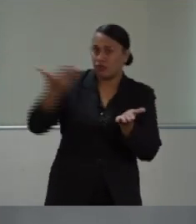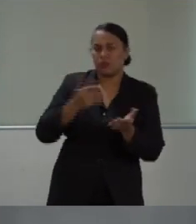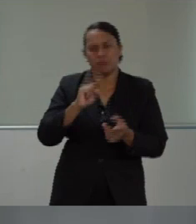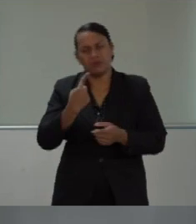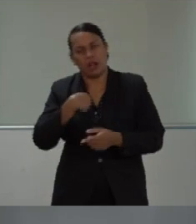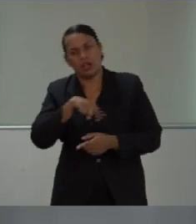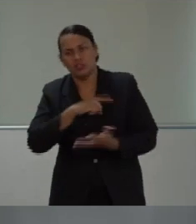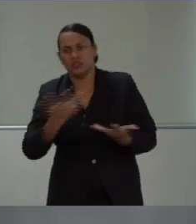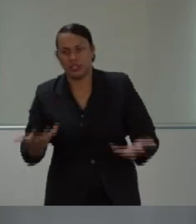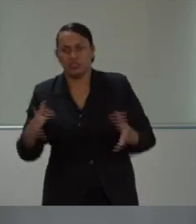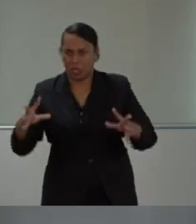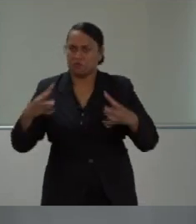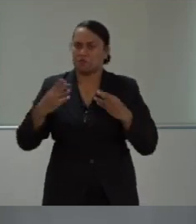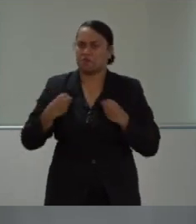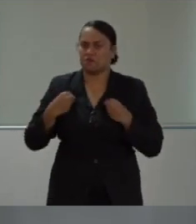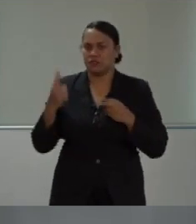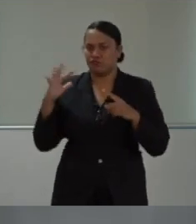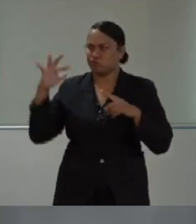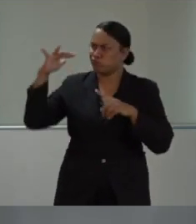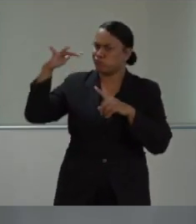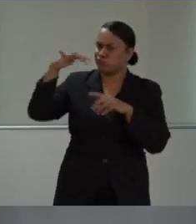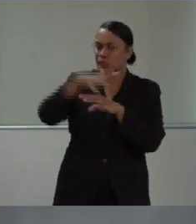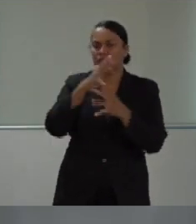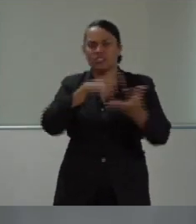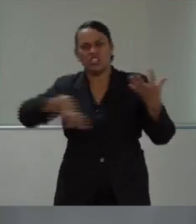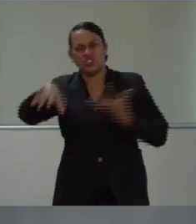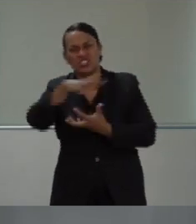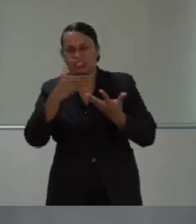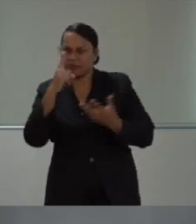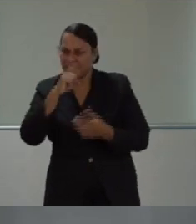cyclone with raincoats out there to look after everyone.